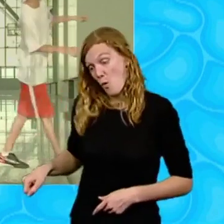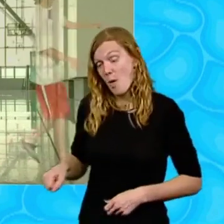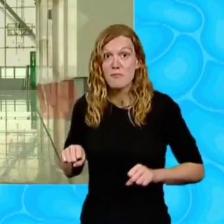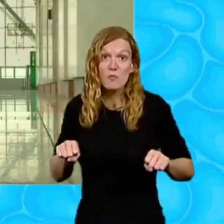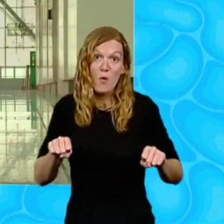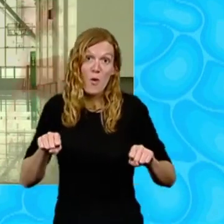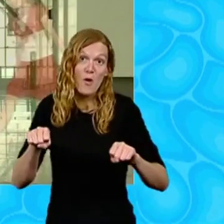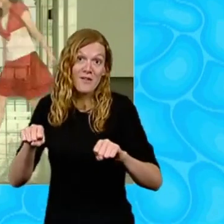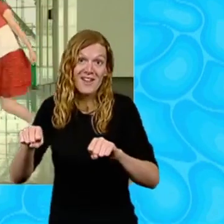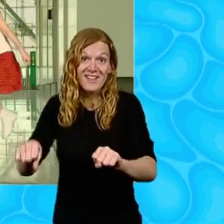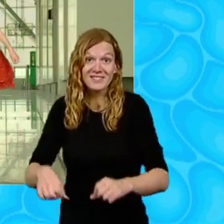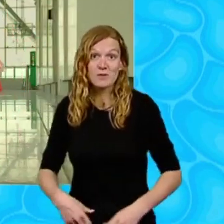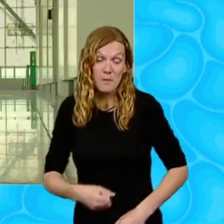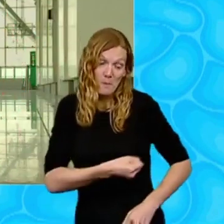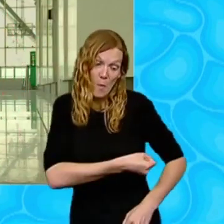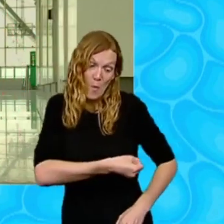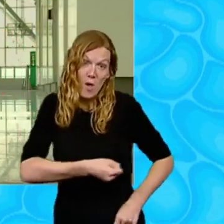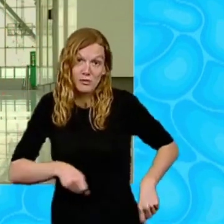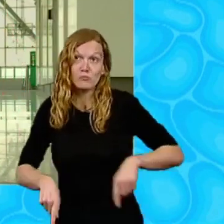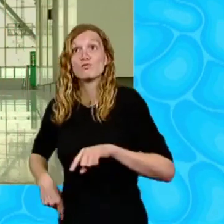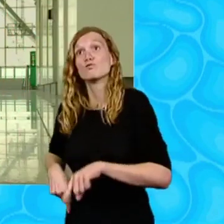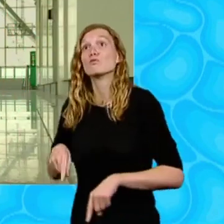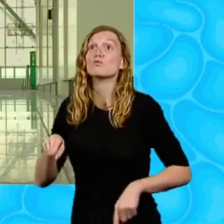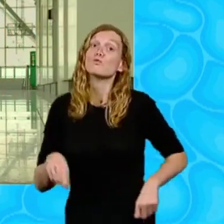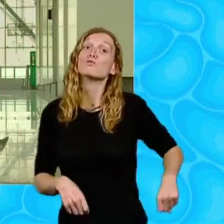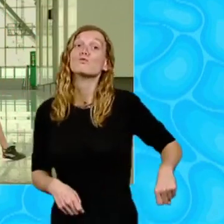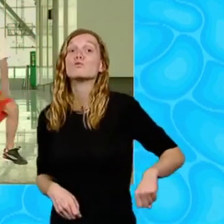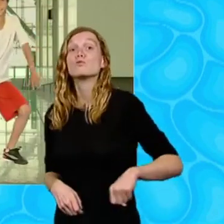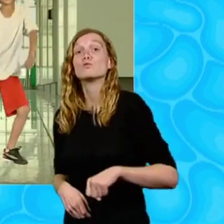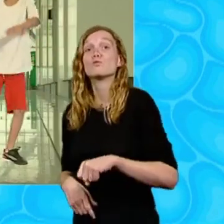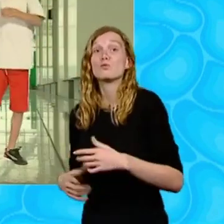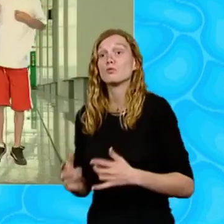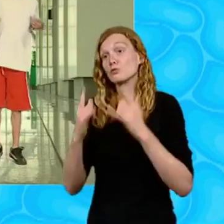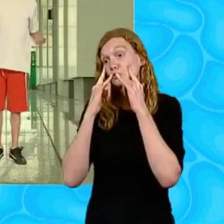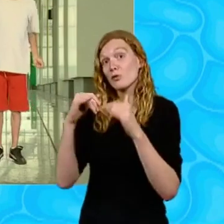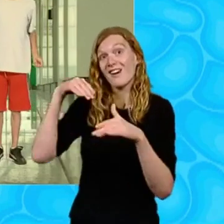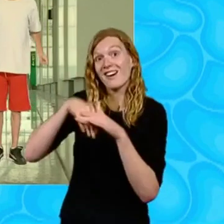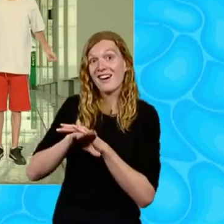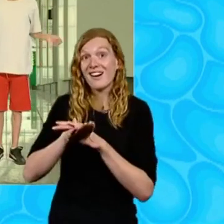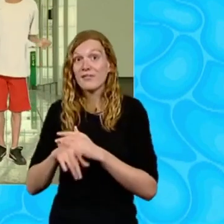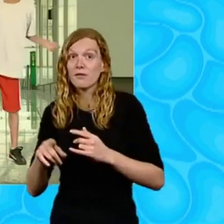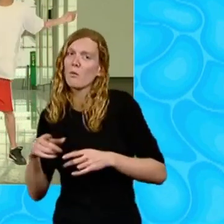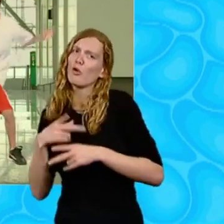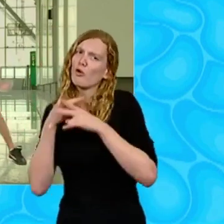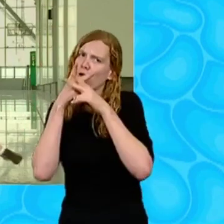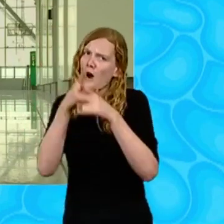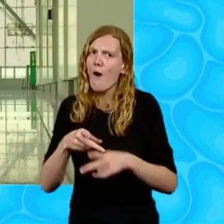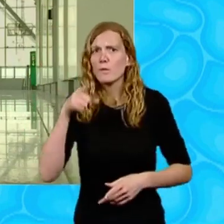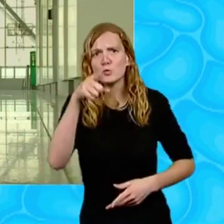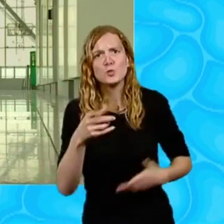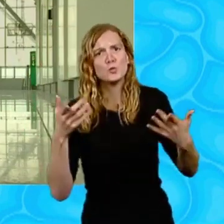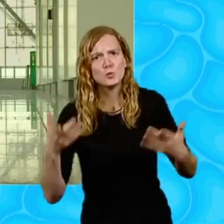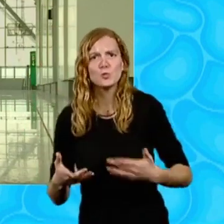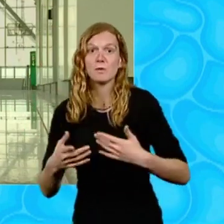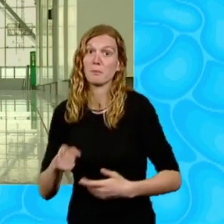trolley or pull it at your heels. If you're checking in, we'll look after